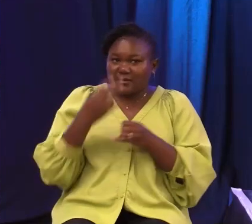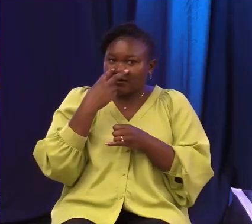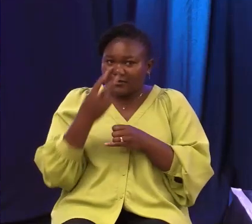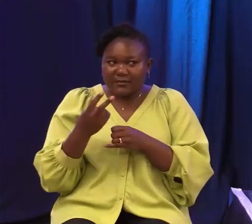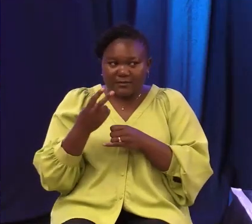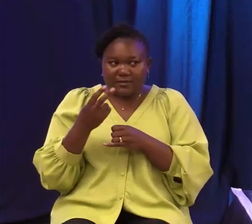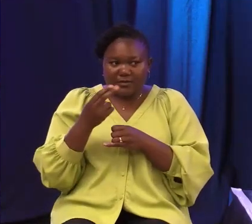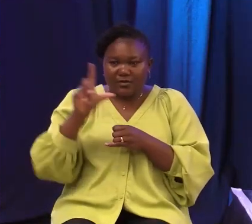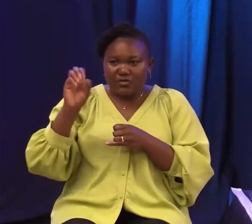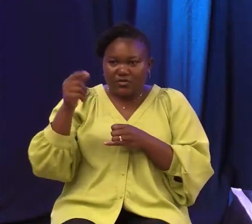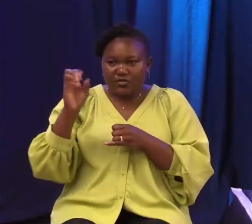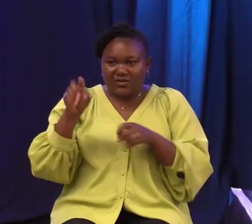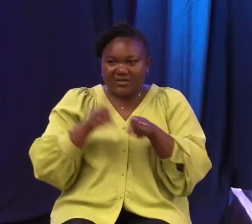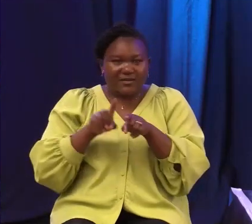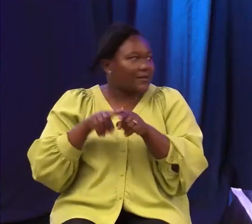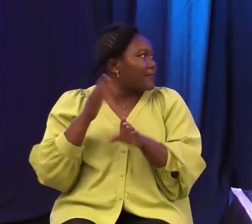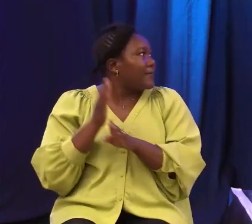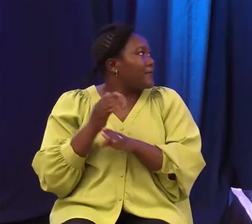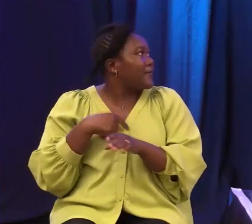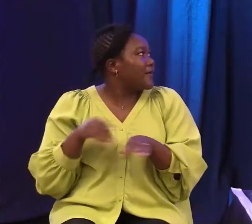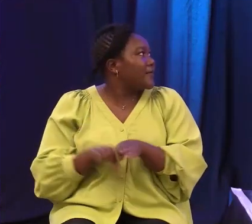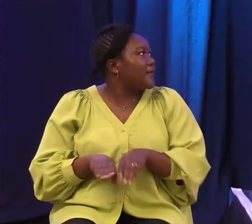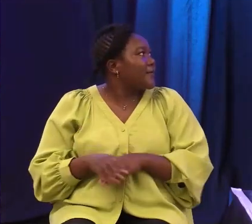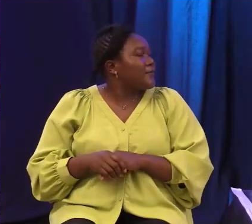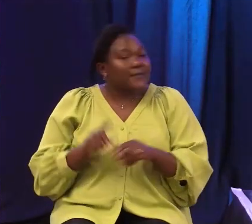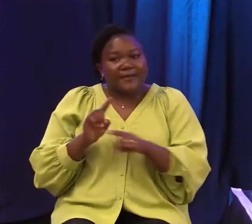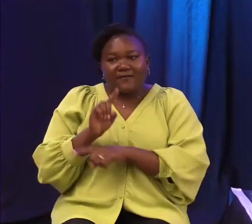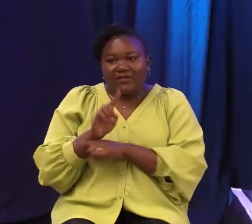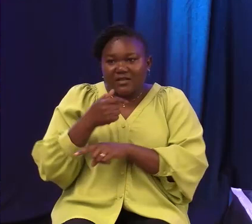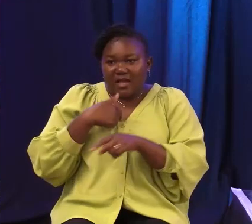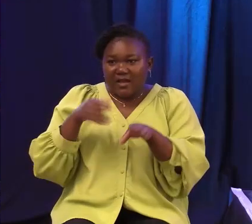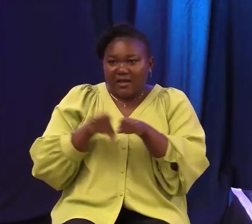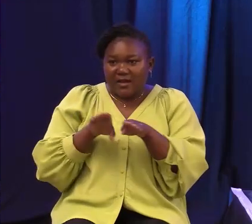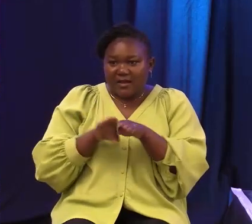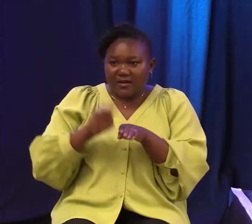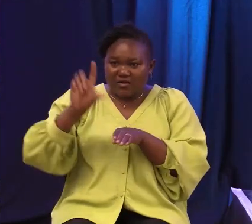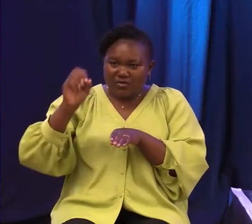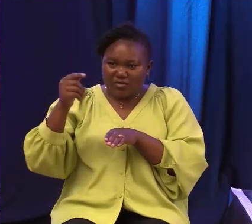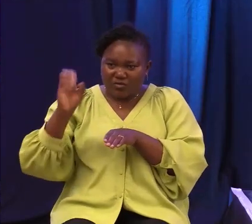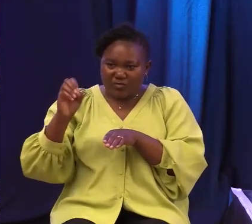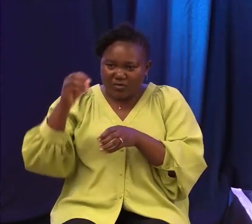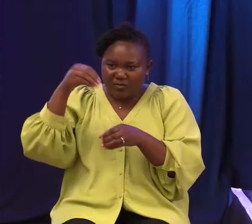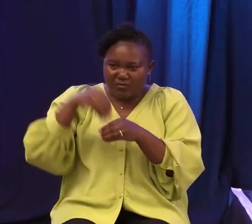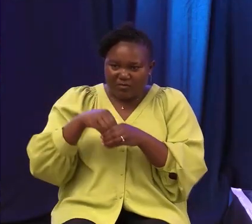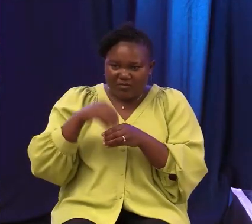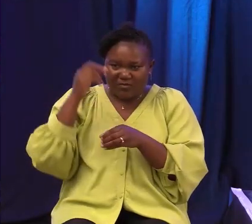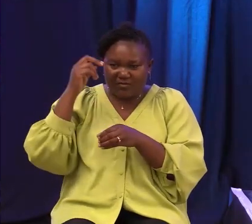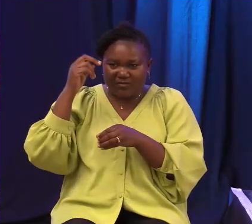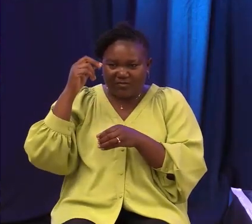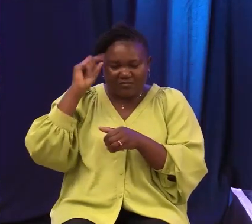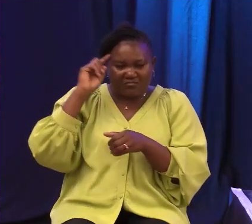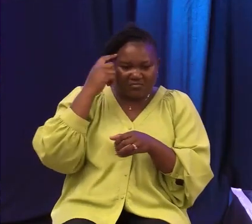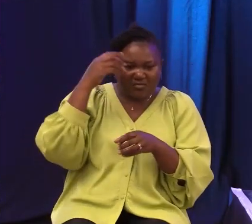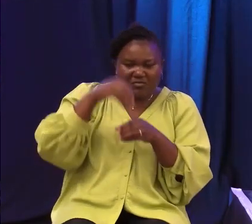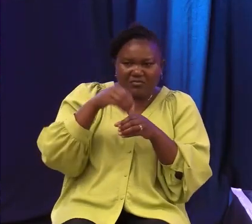this logo more in the same light as me. Firstly, I came up with this logo concept after careful consideration and research on what